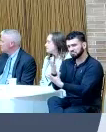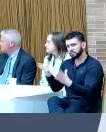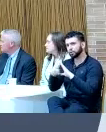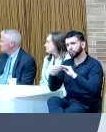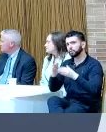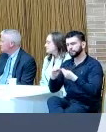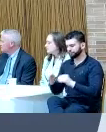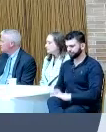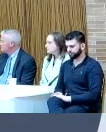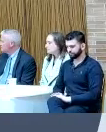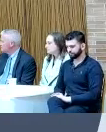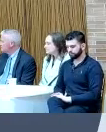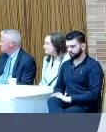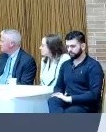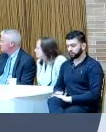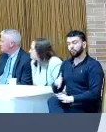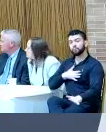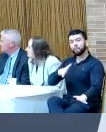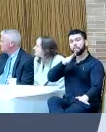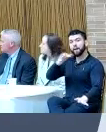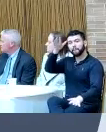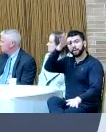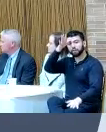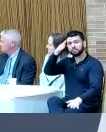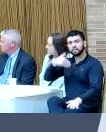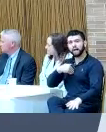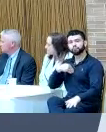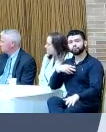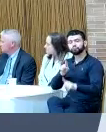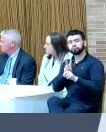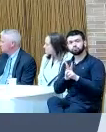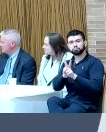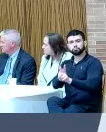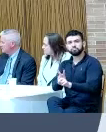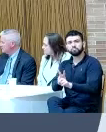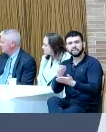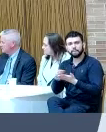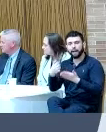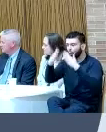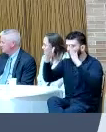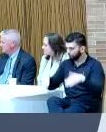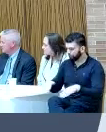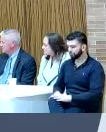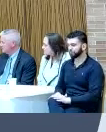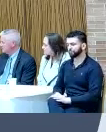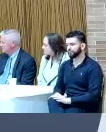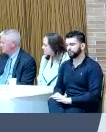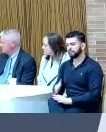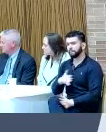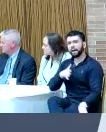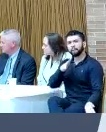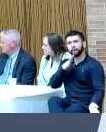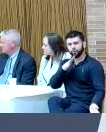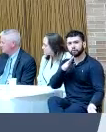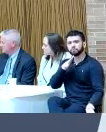story I watch my parents go to buy a home my mother couldn't be